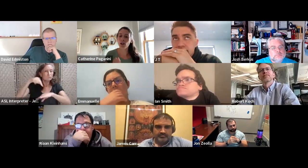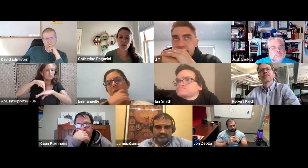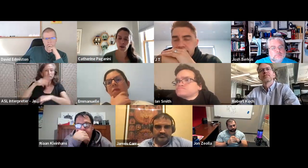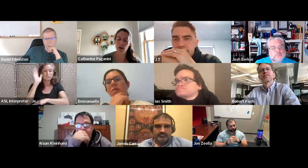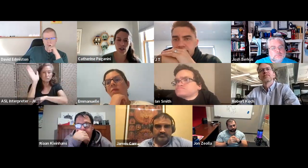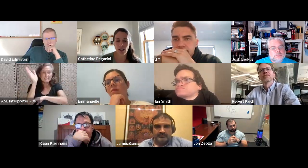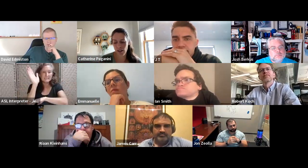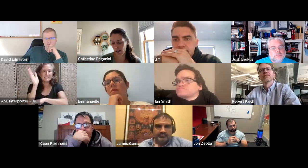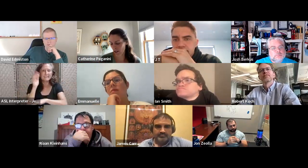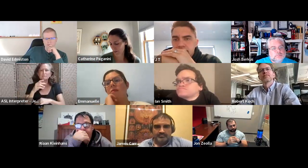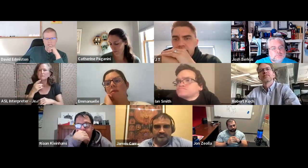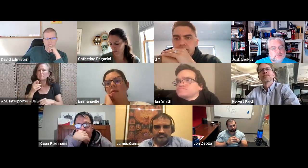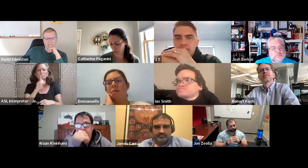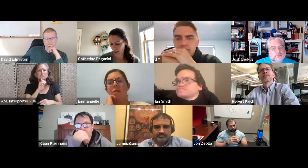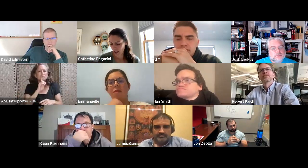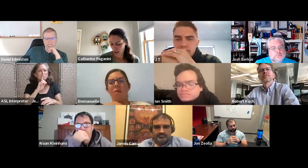and not only about